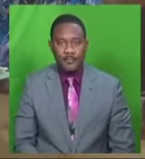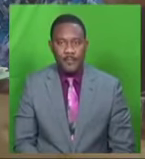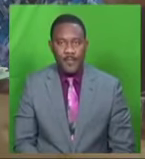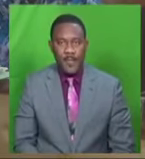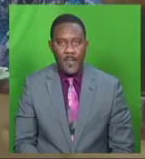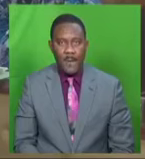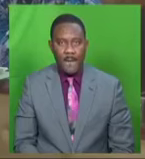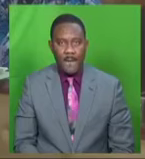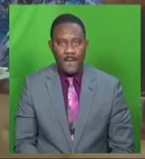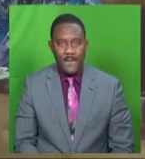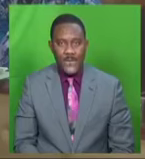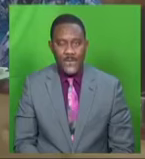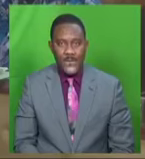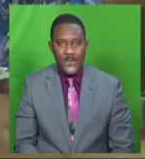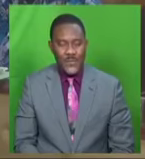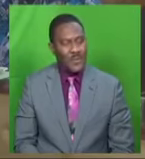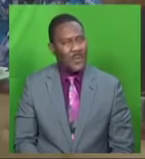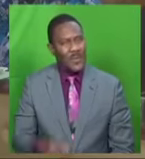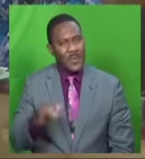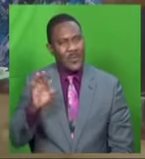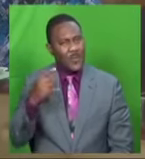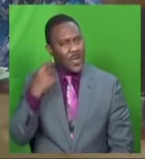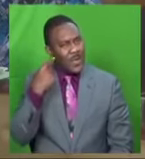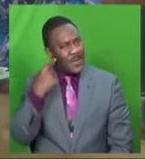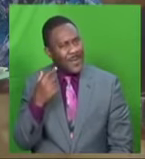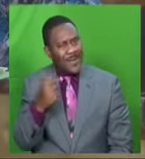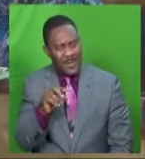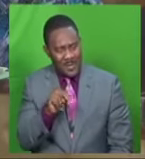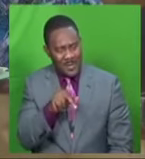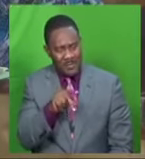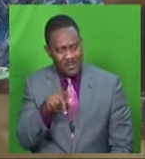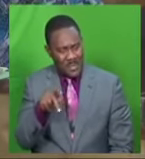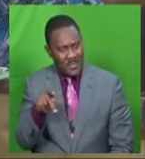when we hear our colleagues on this side